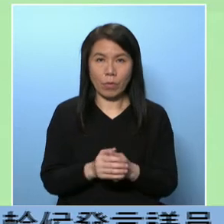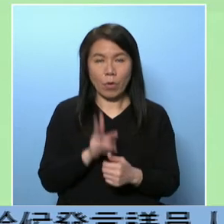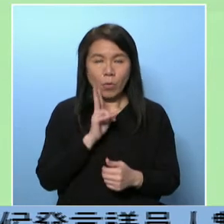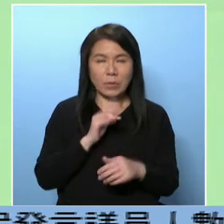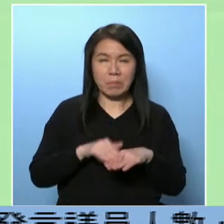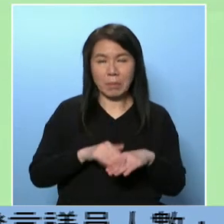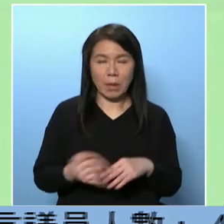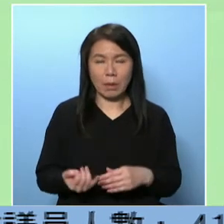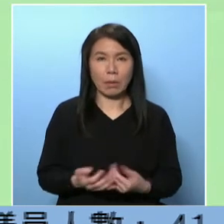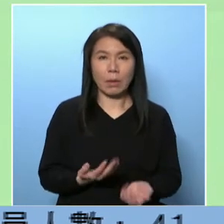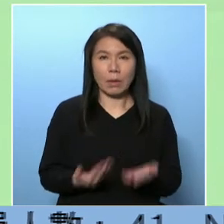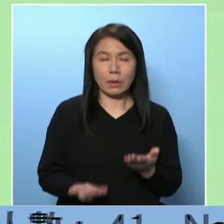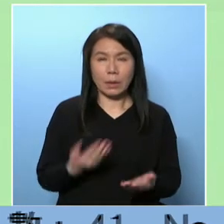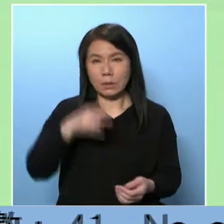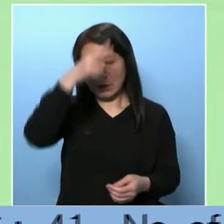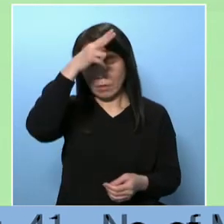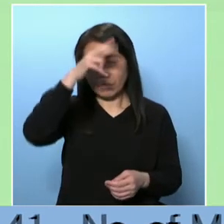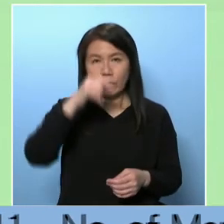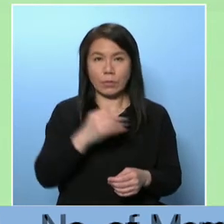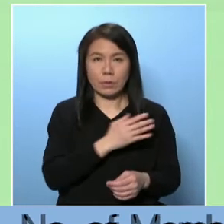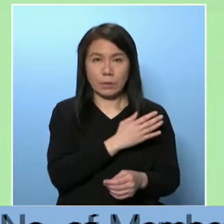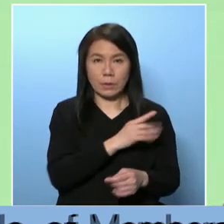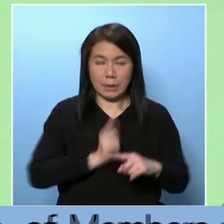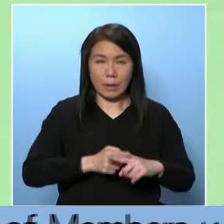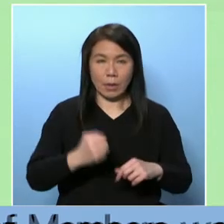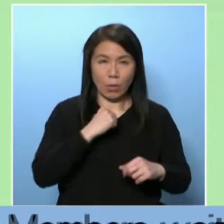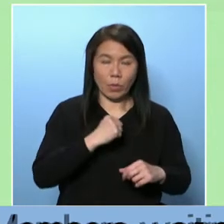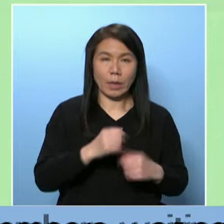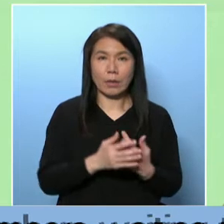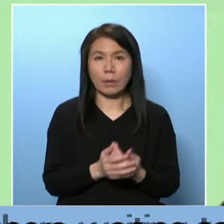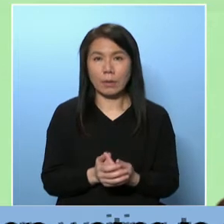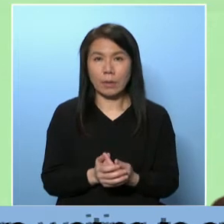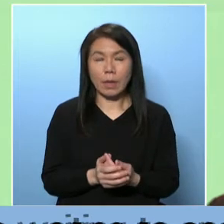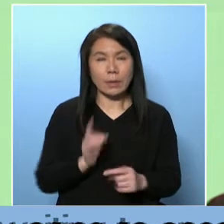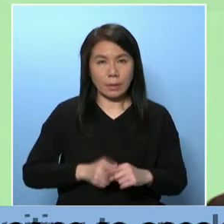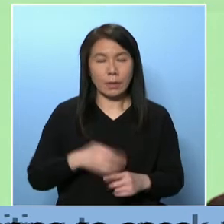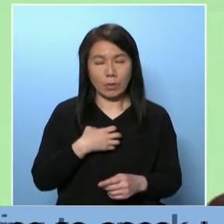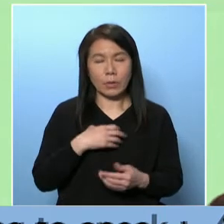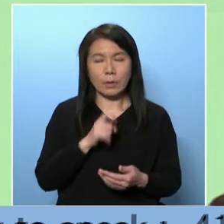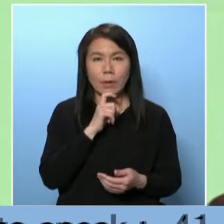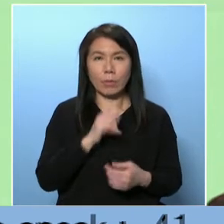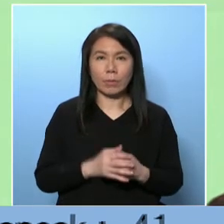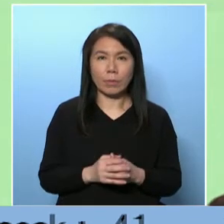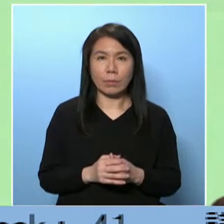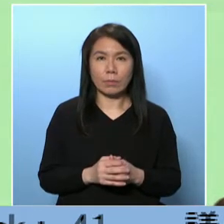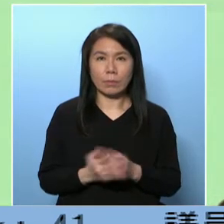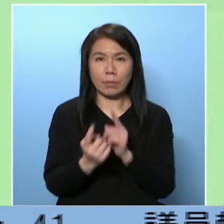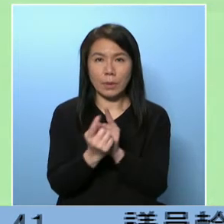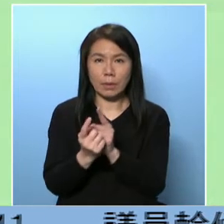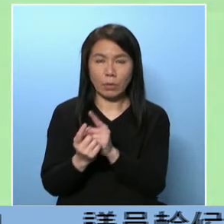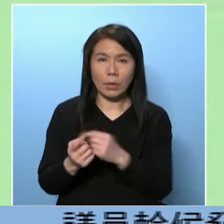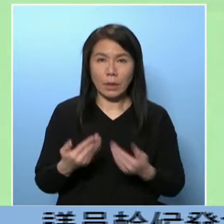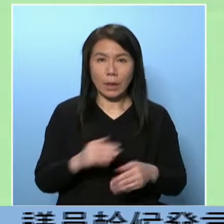2 years, the administration's performance in fighting the pandemic has left something to be desired. Still, we